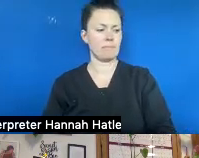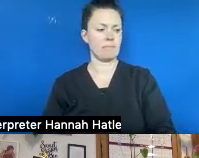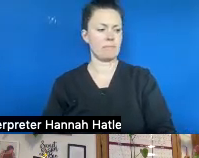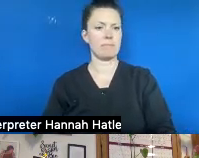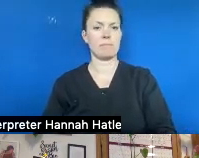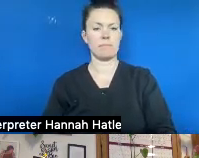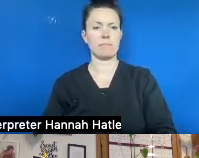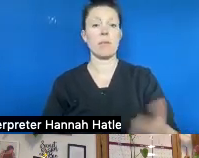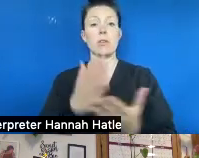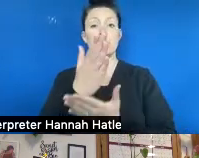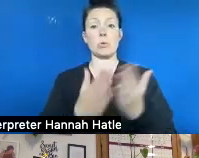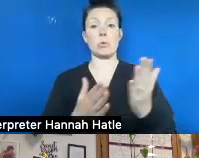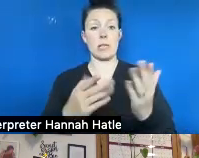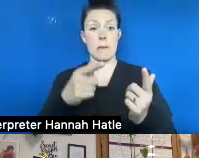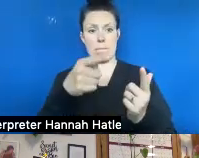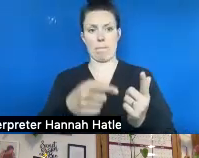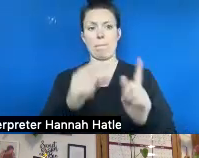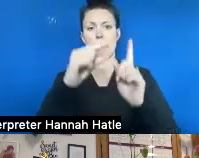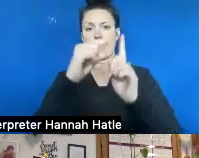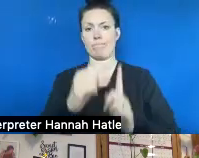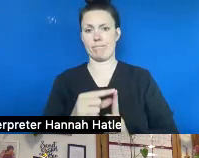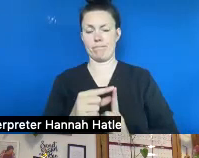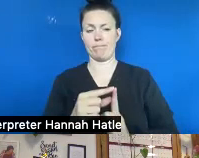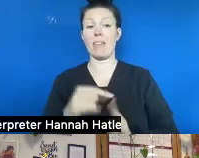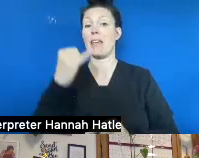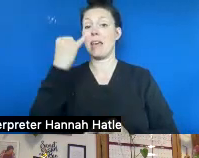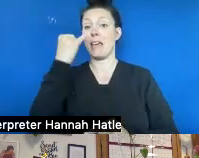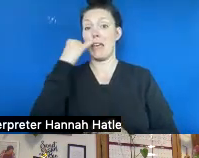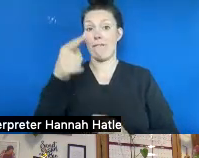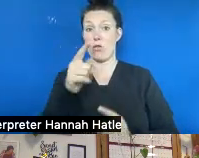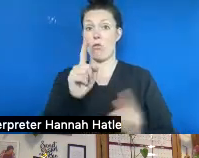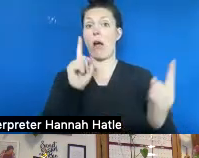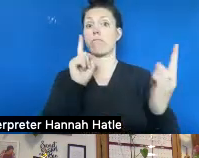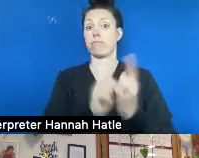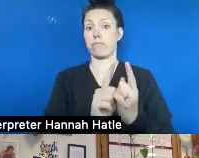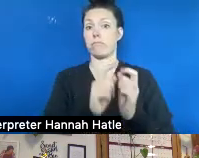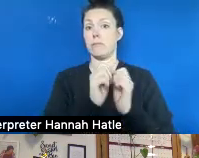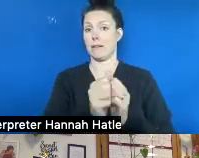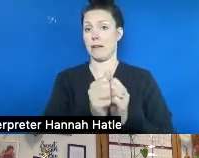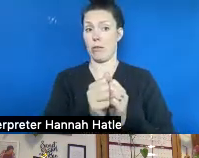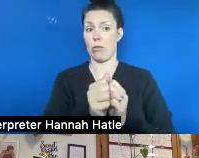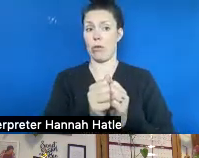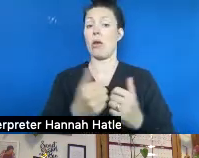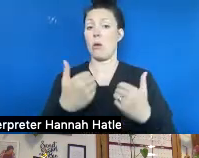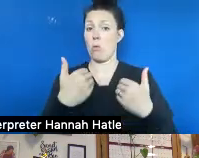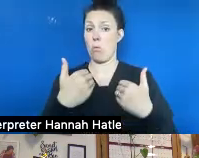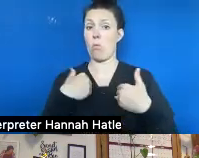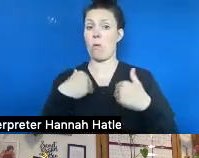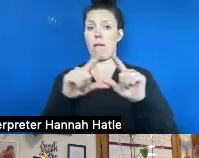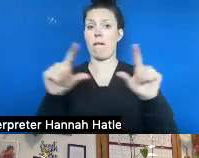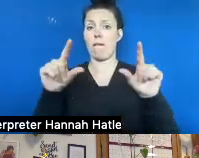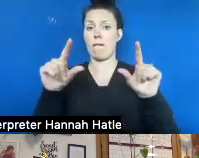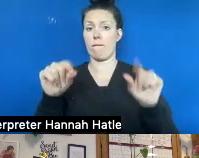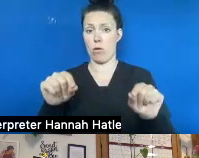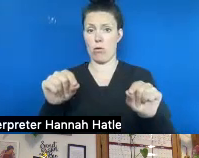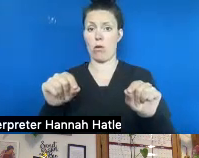So some of the terminology, if we were in the room together, we actually have cards that we would break